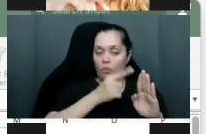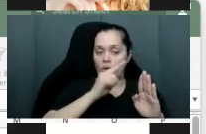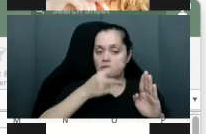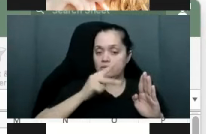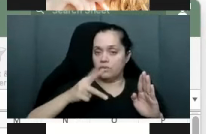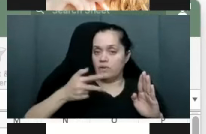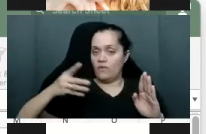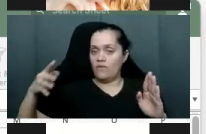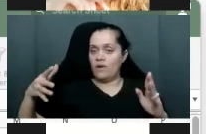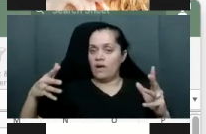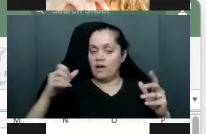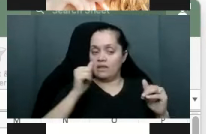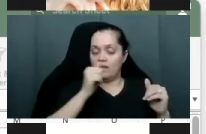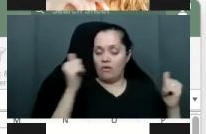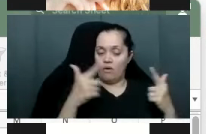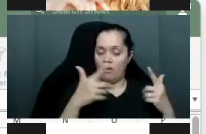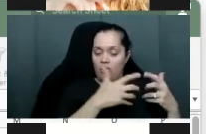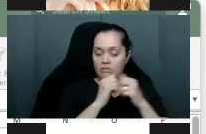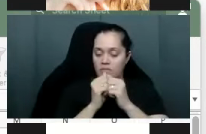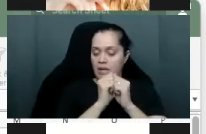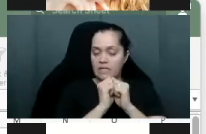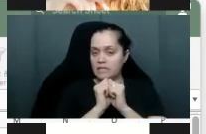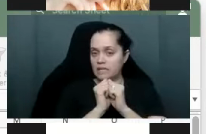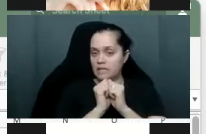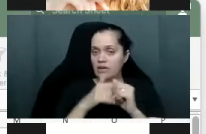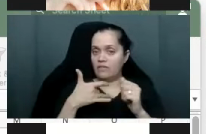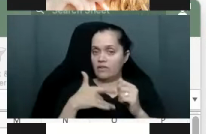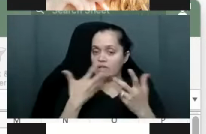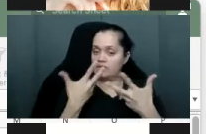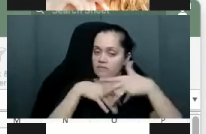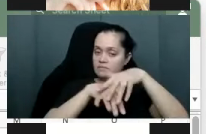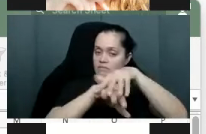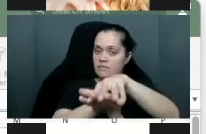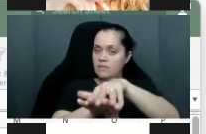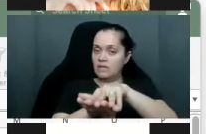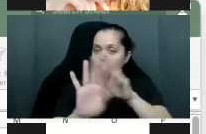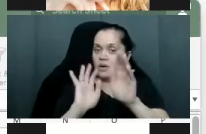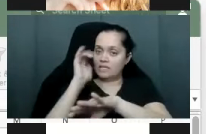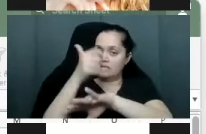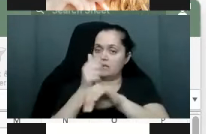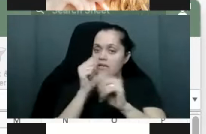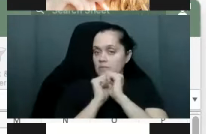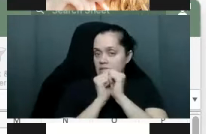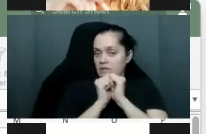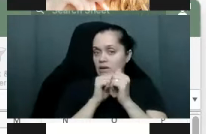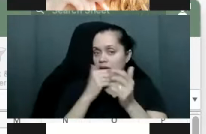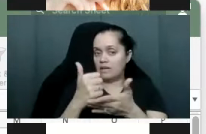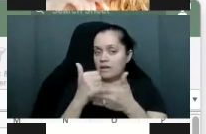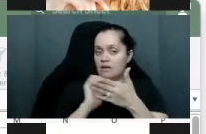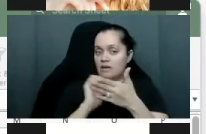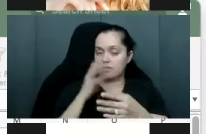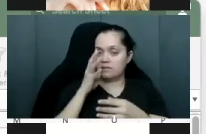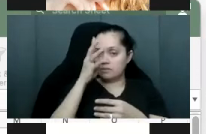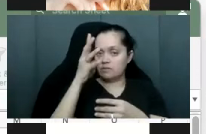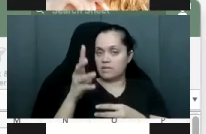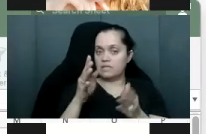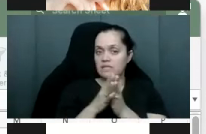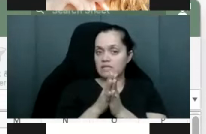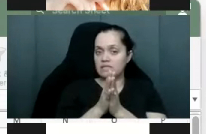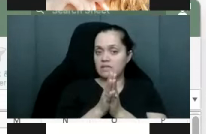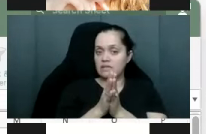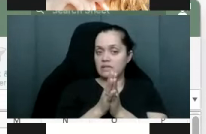together. I feel like it has some synergy the way I've put it together. And it helps us create this broad sense